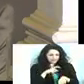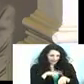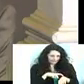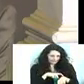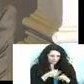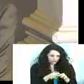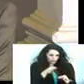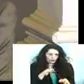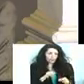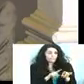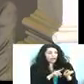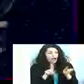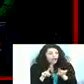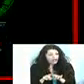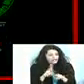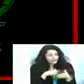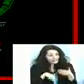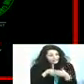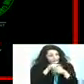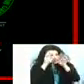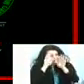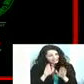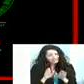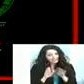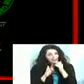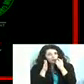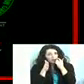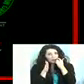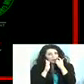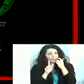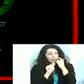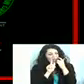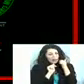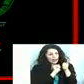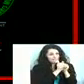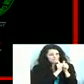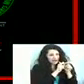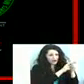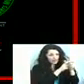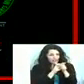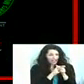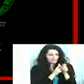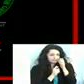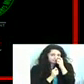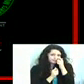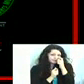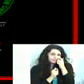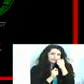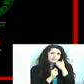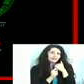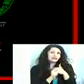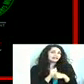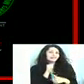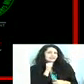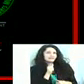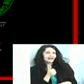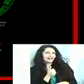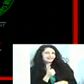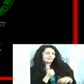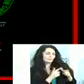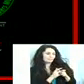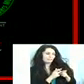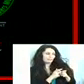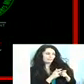forward, and also next Sunday, which is LA Marathon. Not marathon in services, that's today, but the